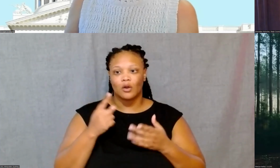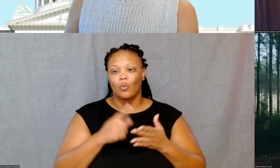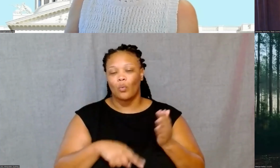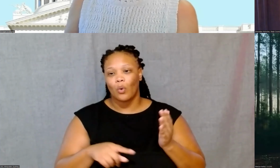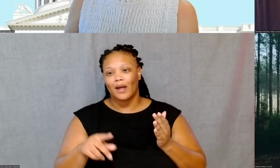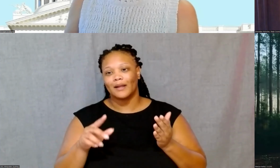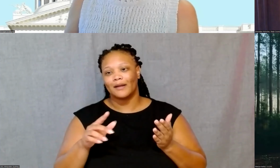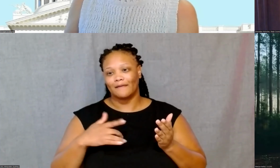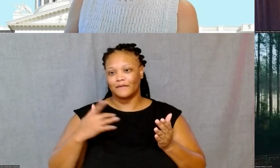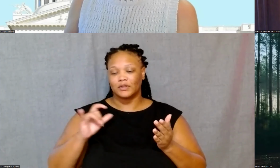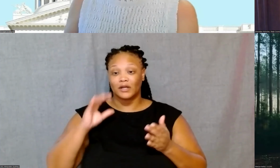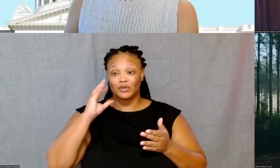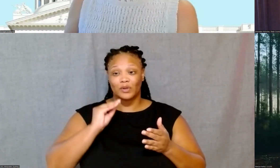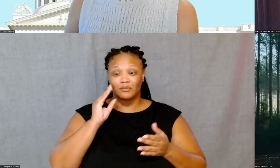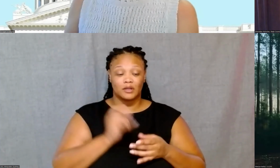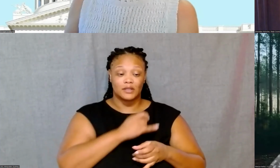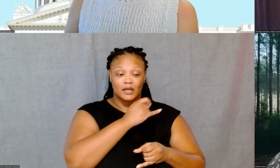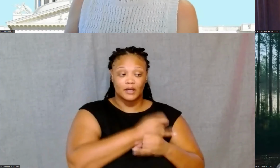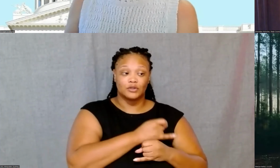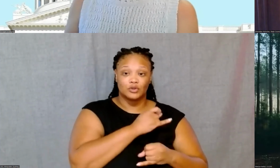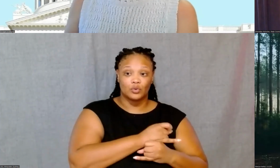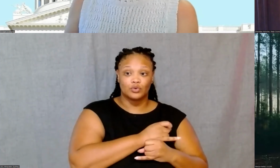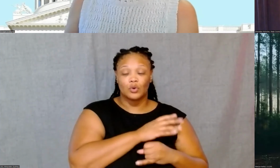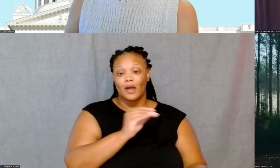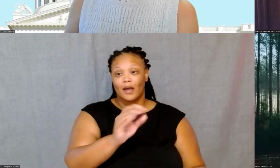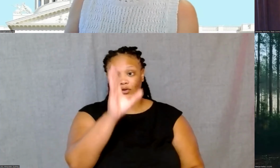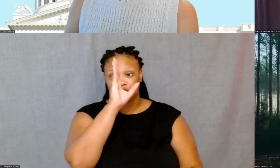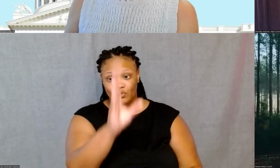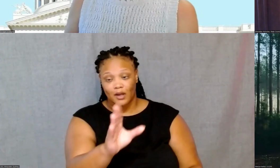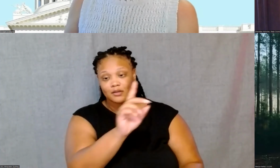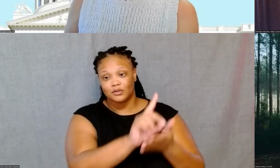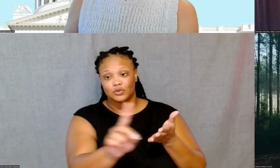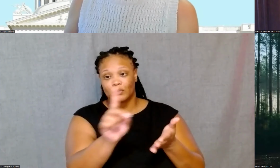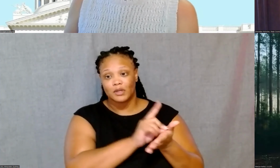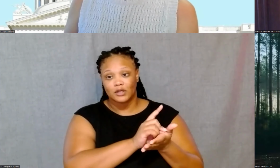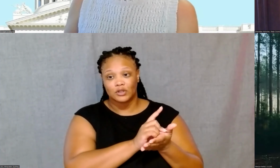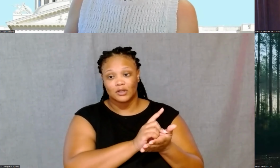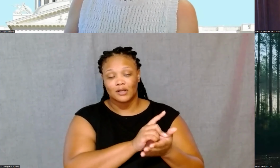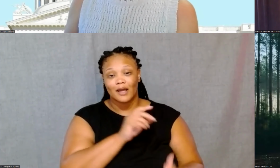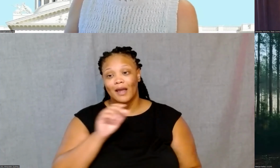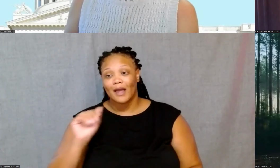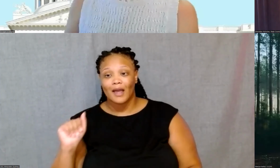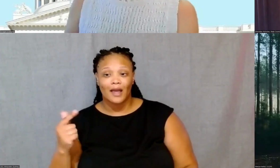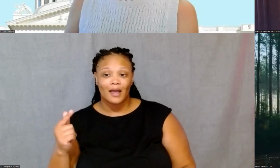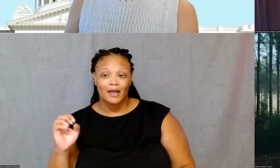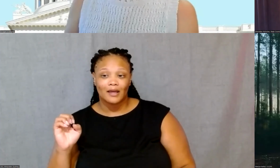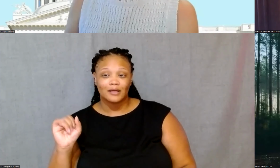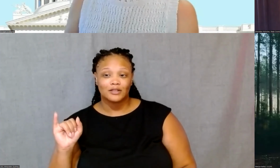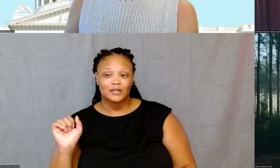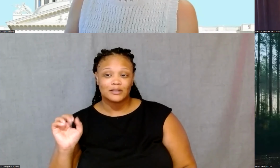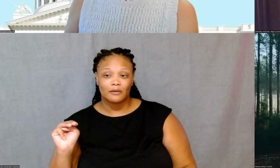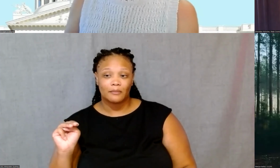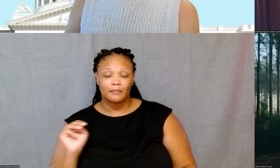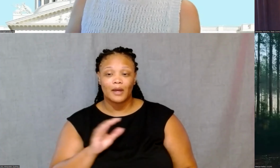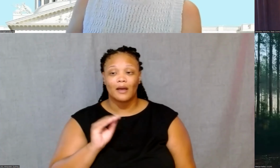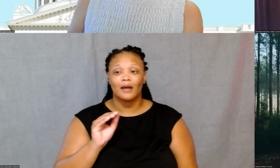like to experience both institutional and direct discrimination, ageism and ableism.